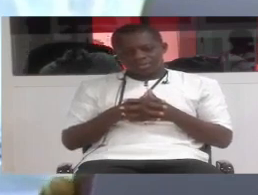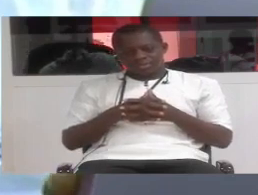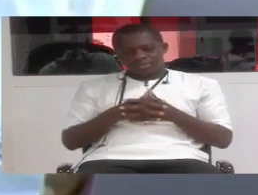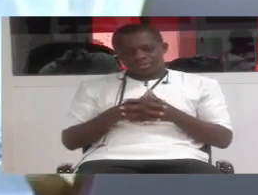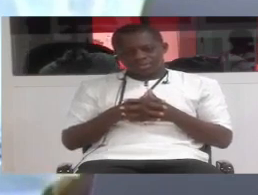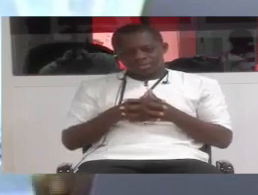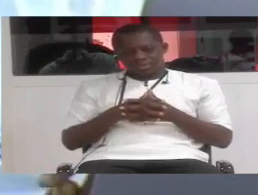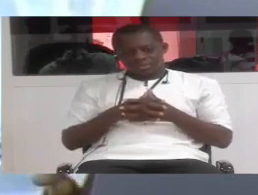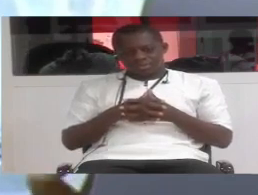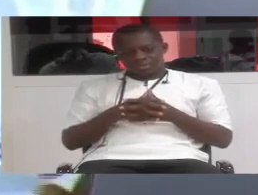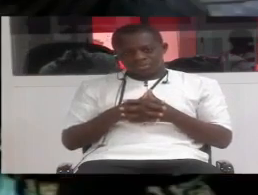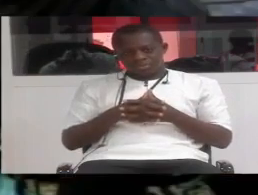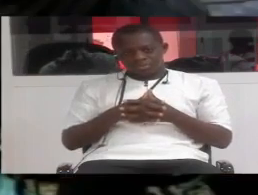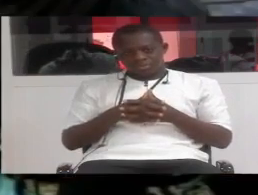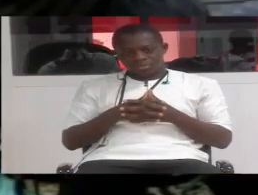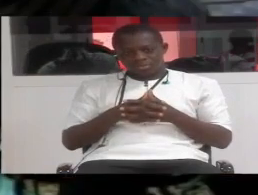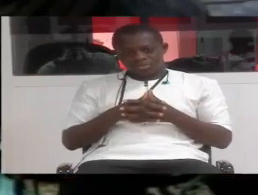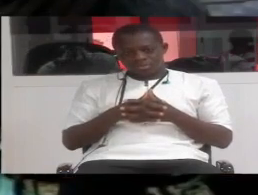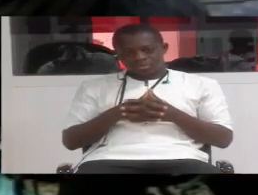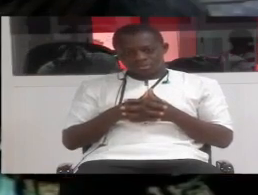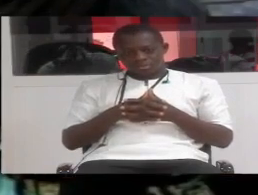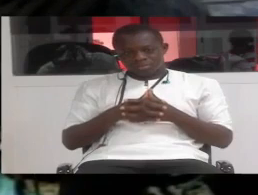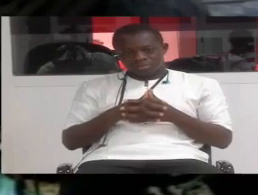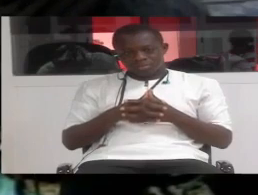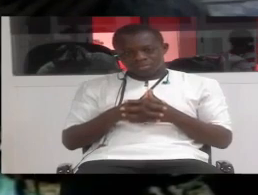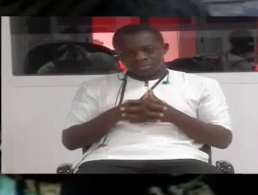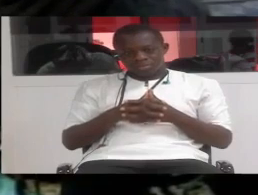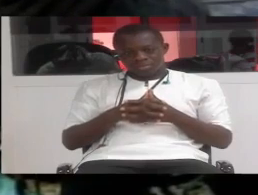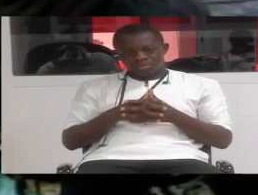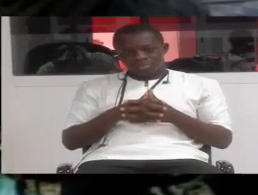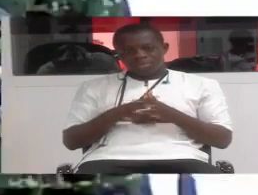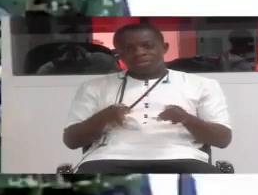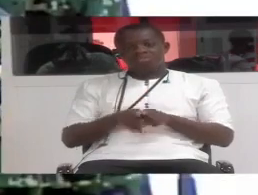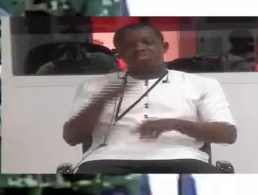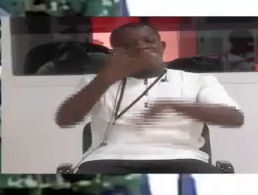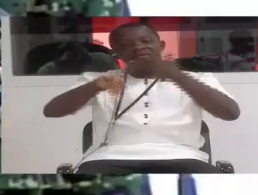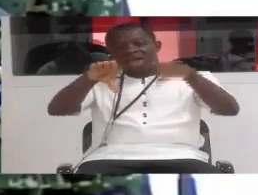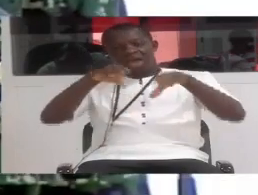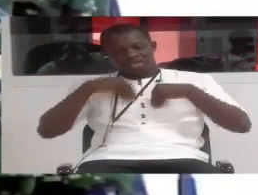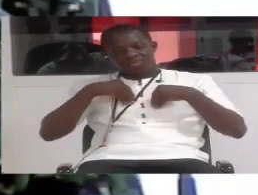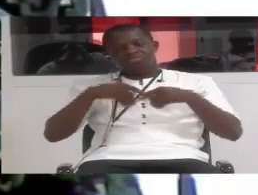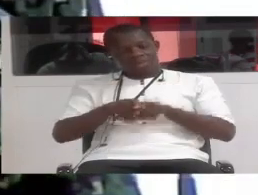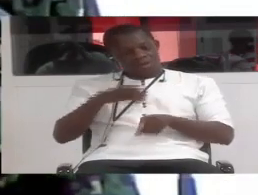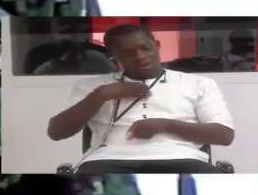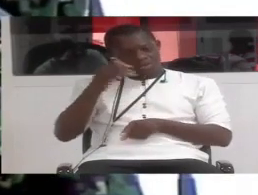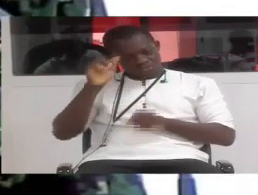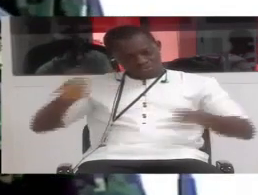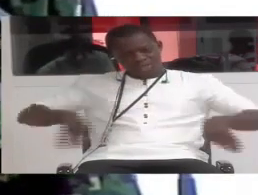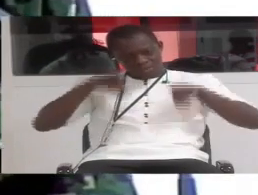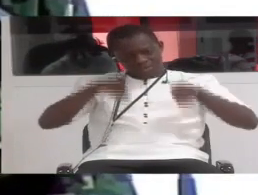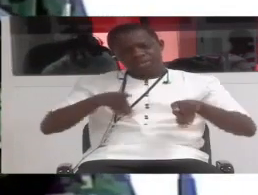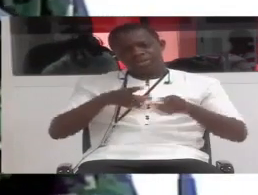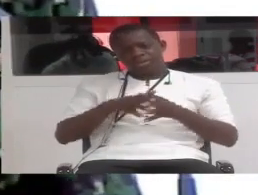won ci ñi nga xamné ñom ño réyon juroom ñenent nit ñoo wédina né bokk nañ ci.